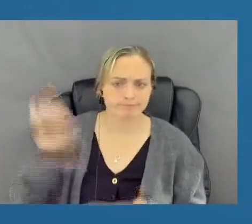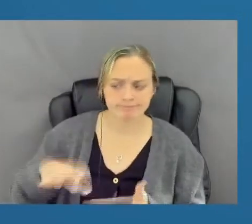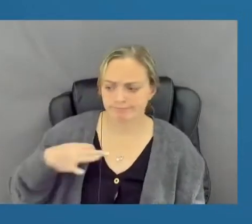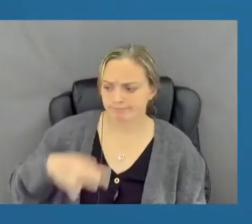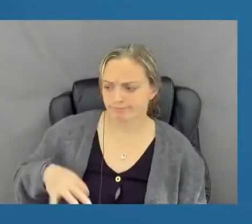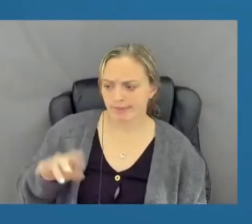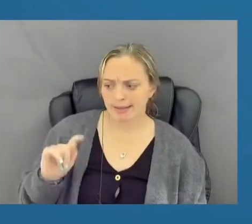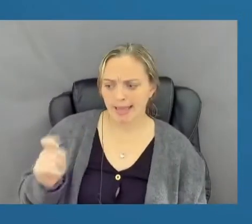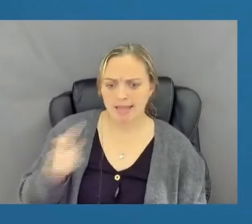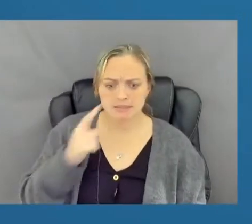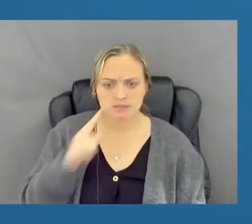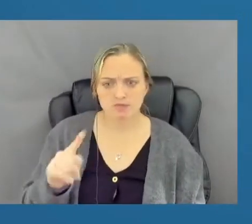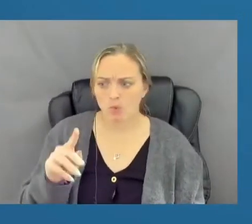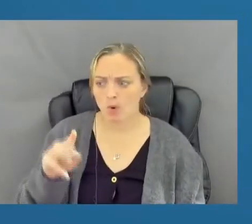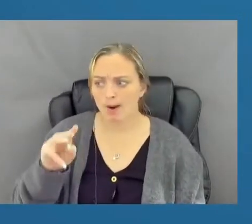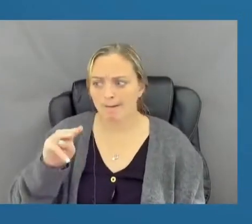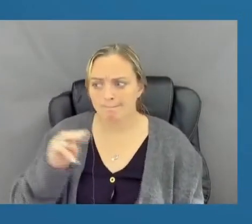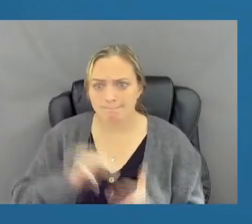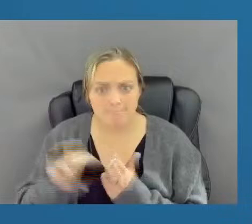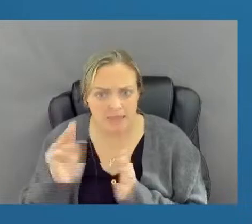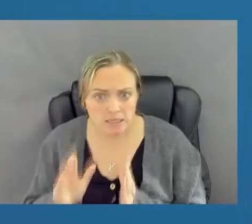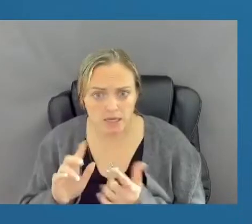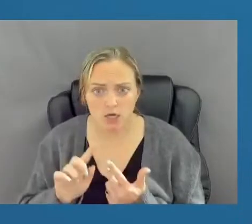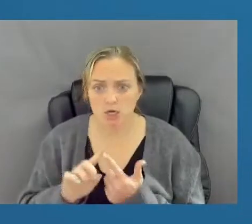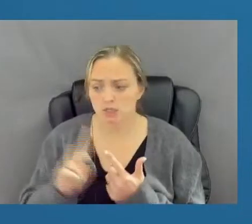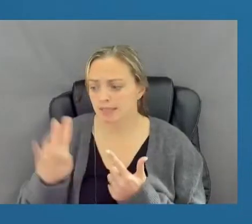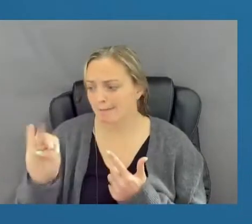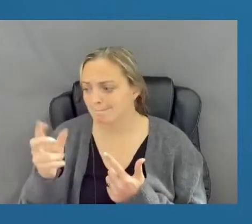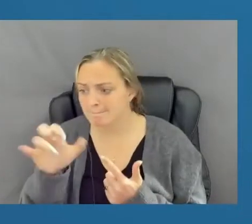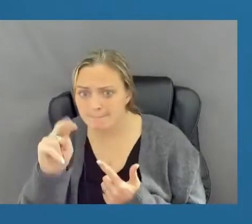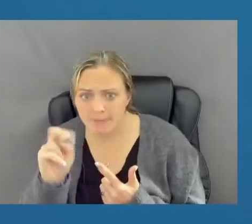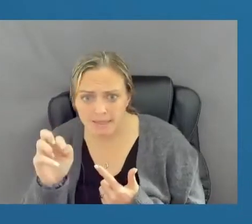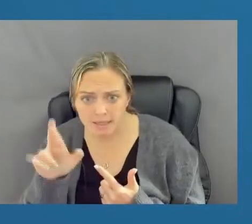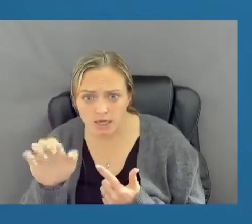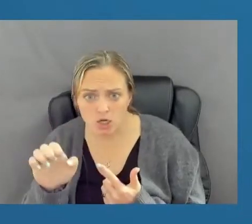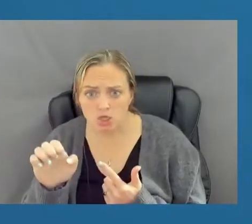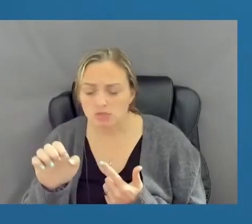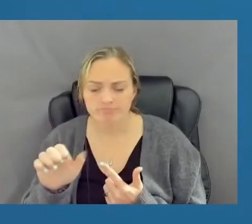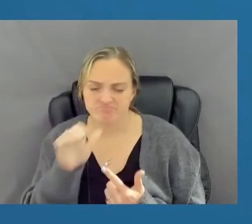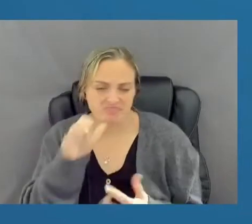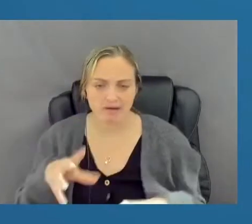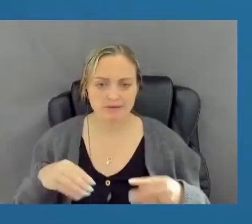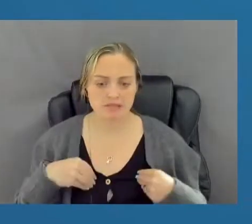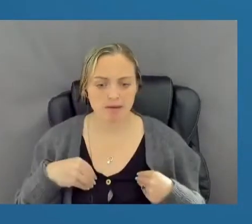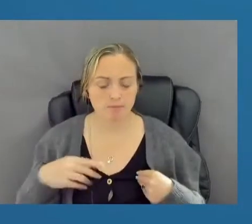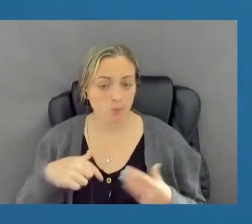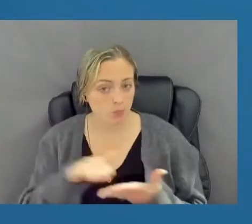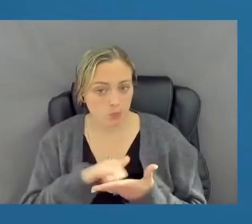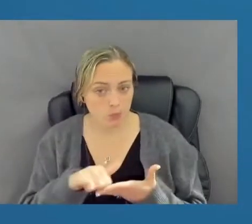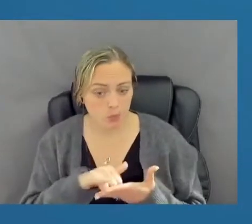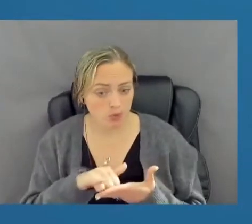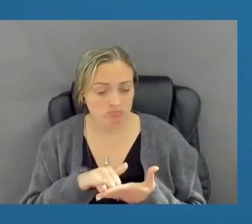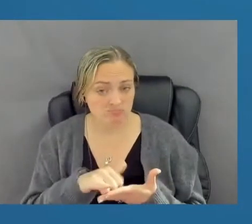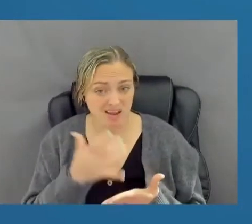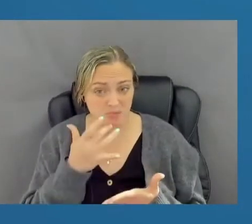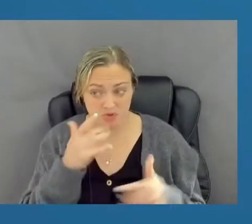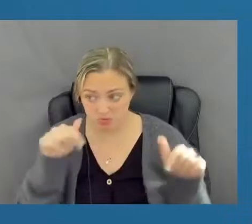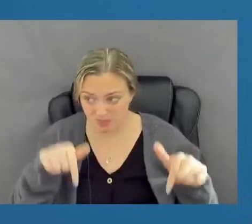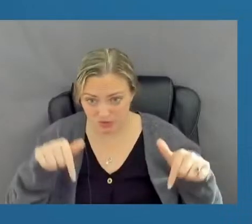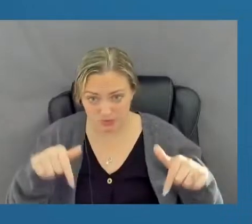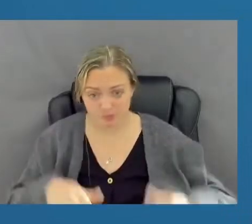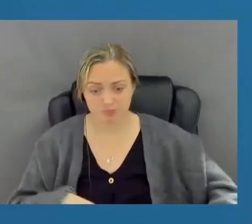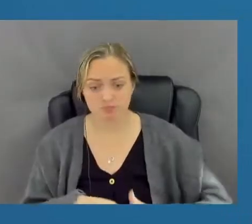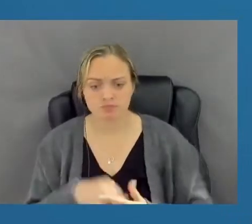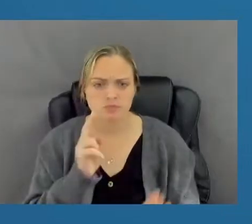and billionaires. We're not putting up with that because we are New York. And there's no place I'd rather be than right here, joined